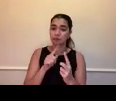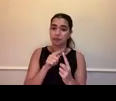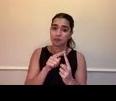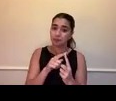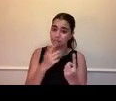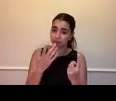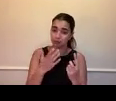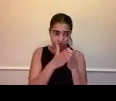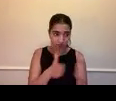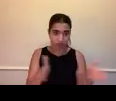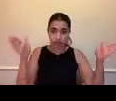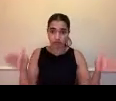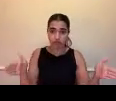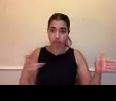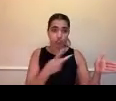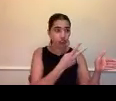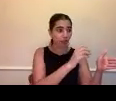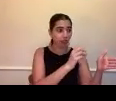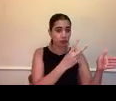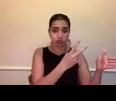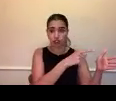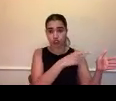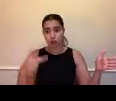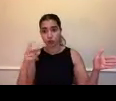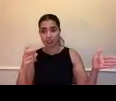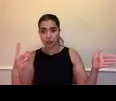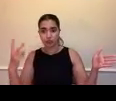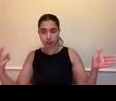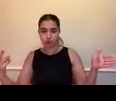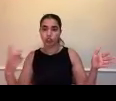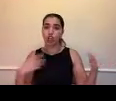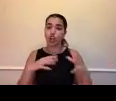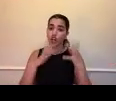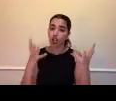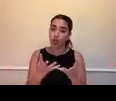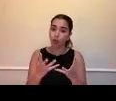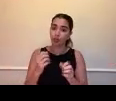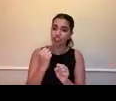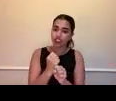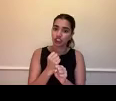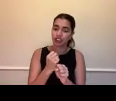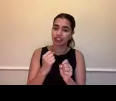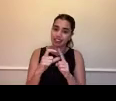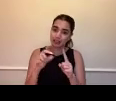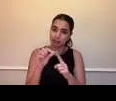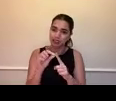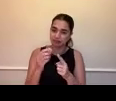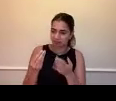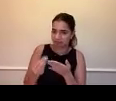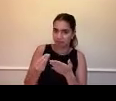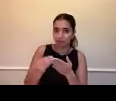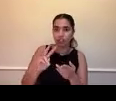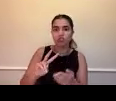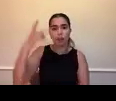the same period that we analyzed, global GDP actually doubled. And so that what we could see is this very,